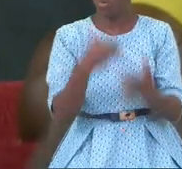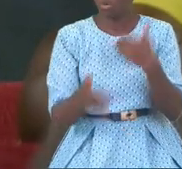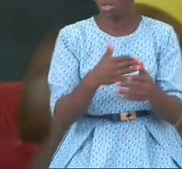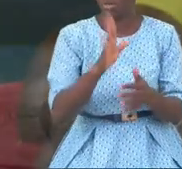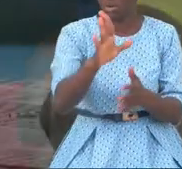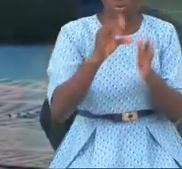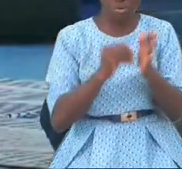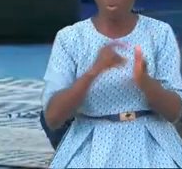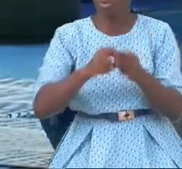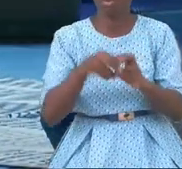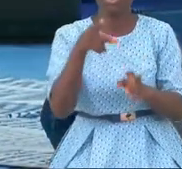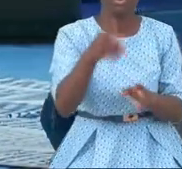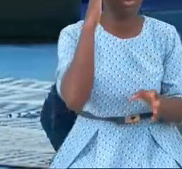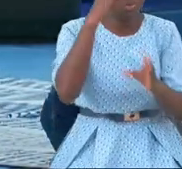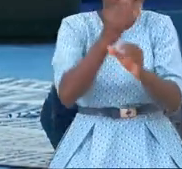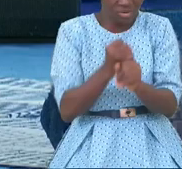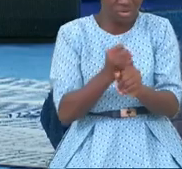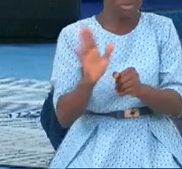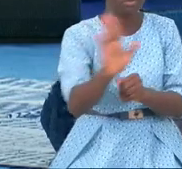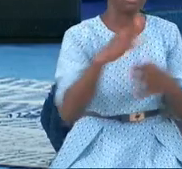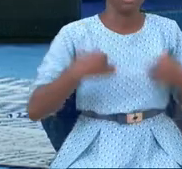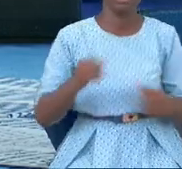are going to receive your miracle.